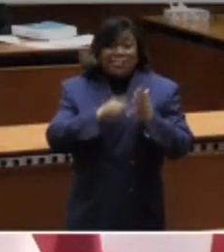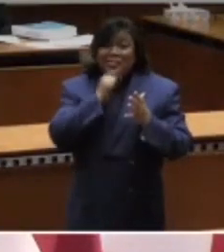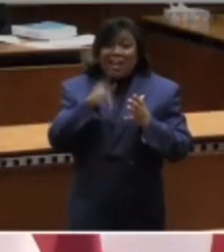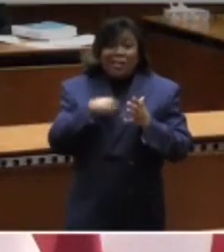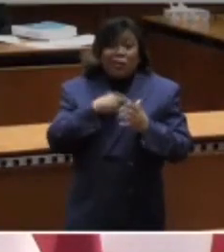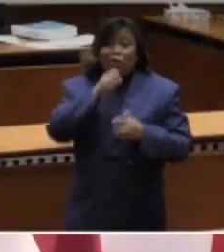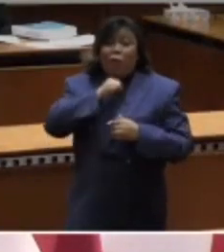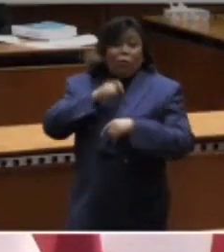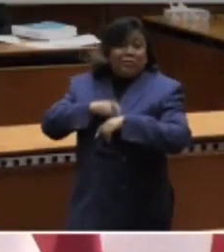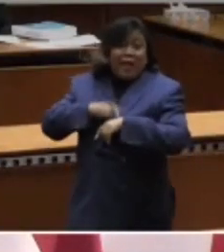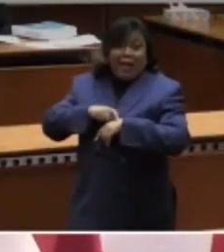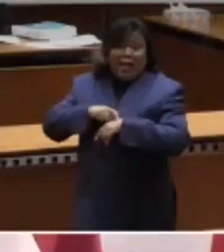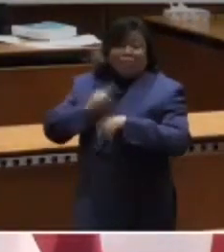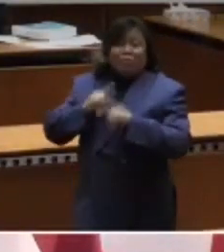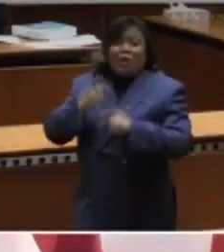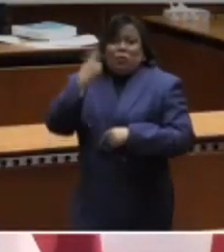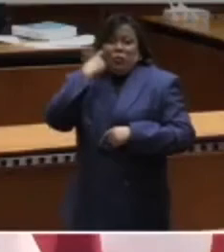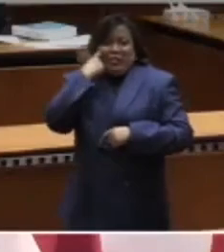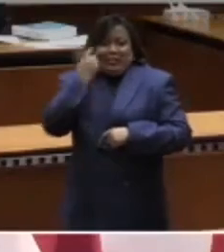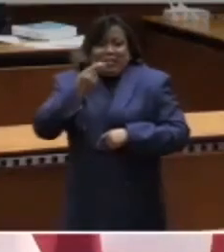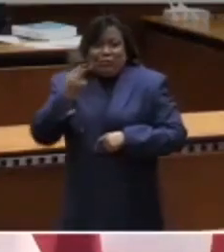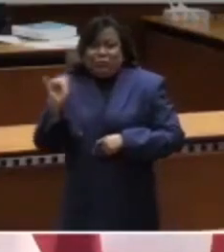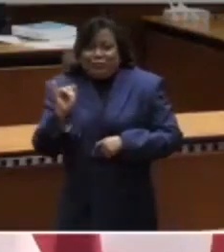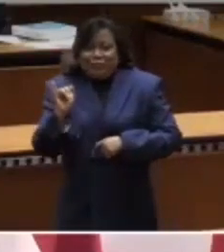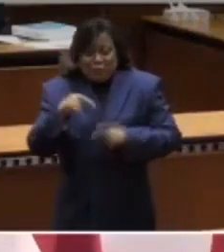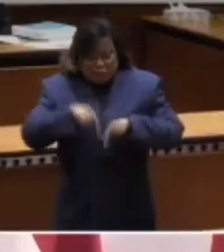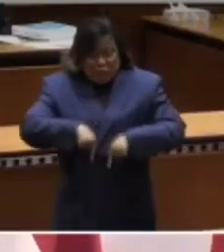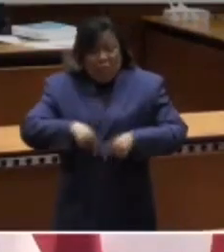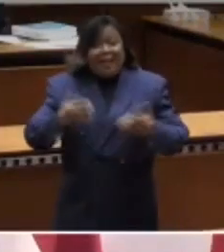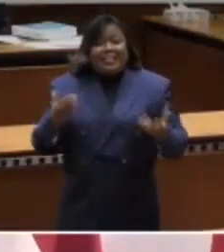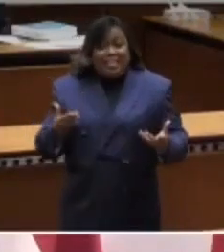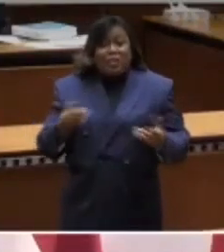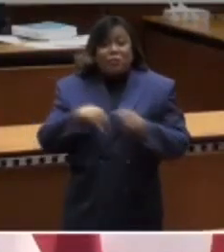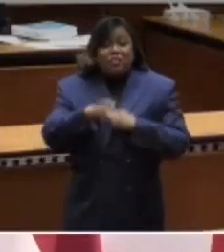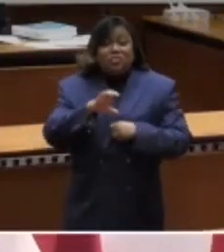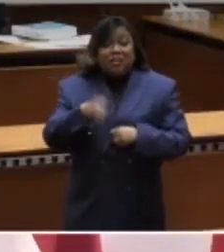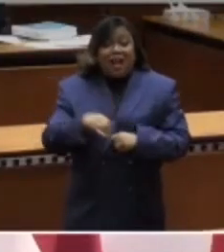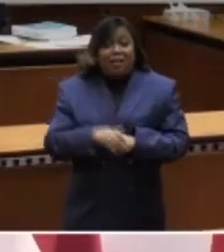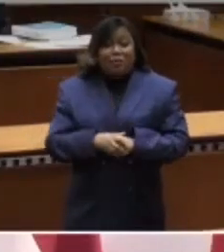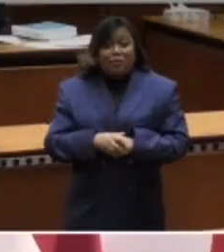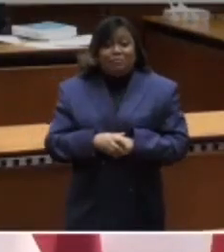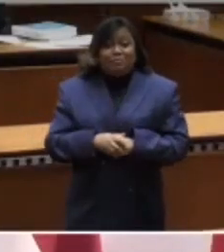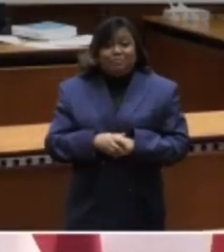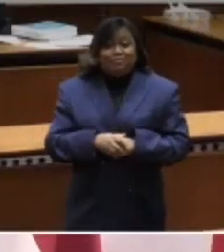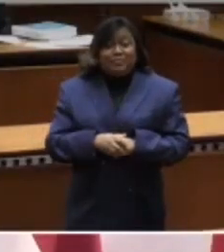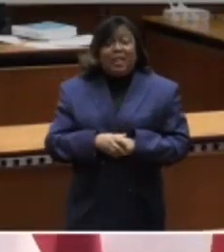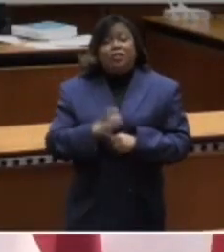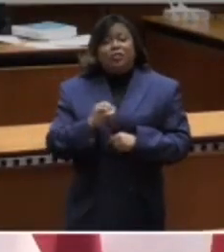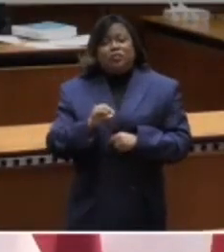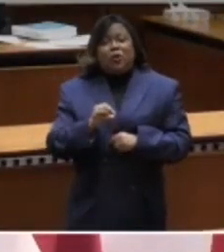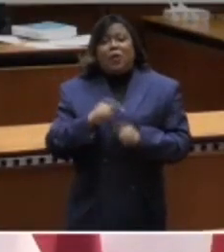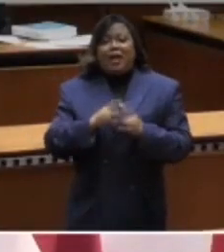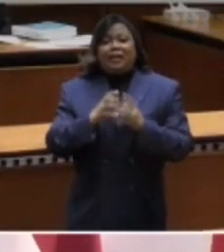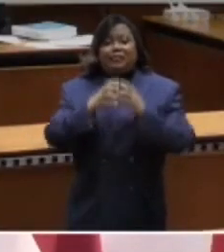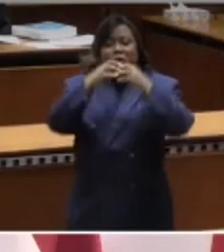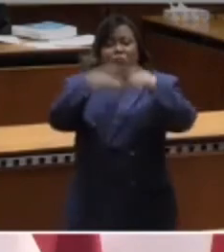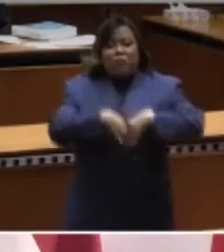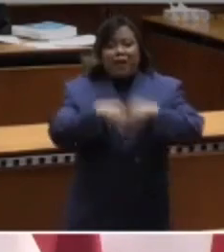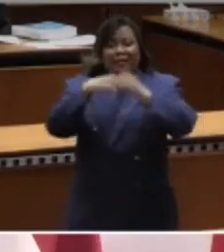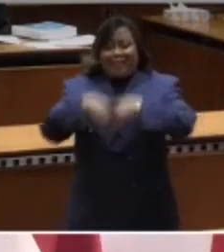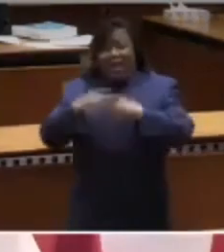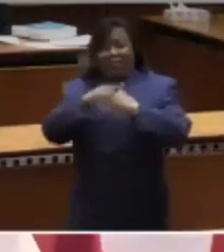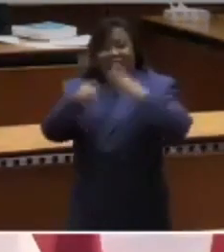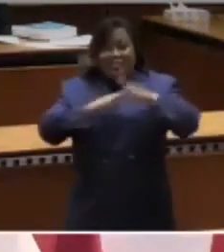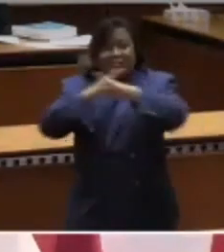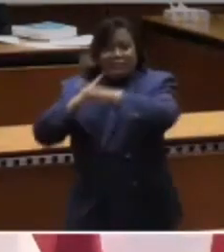just ancient times, but recent history, right here in Chicago. And so in breaking down